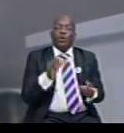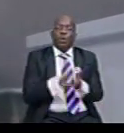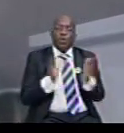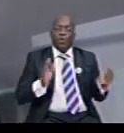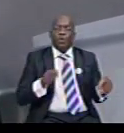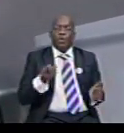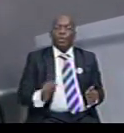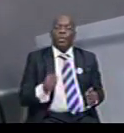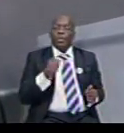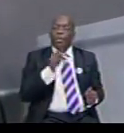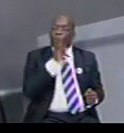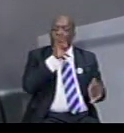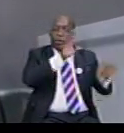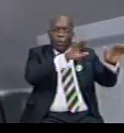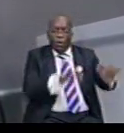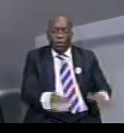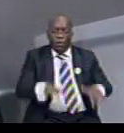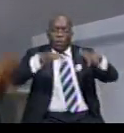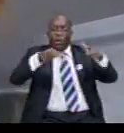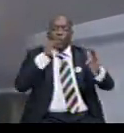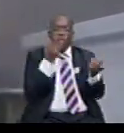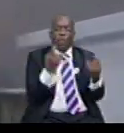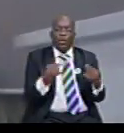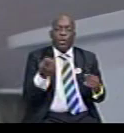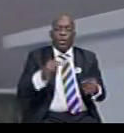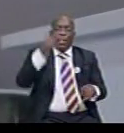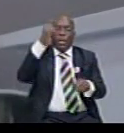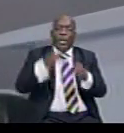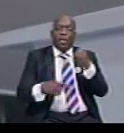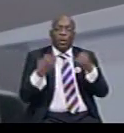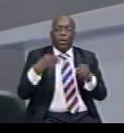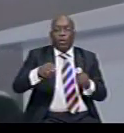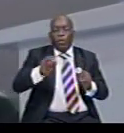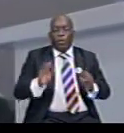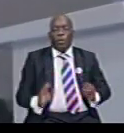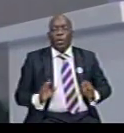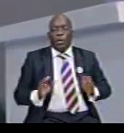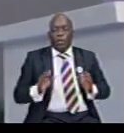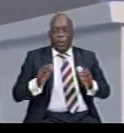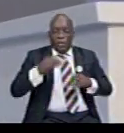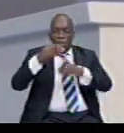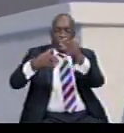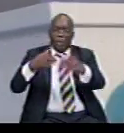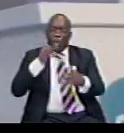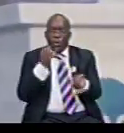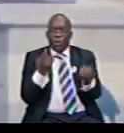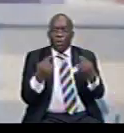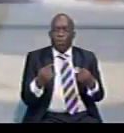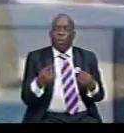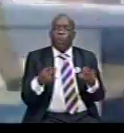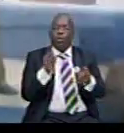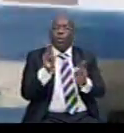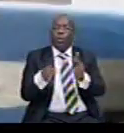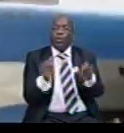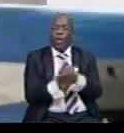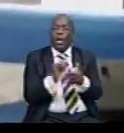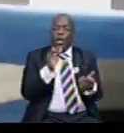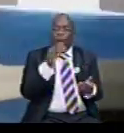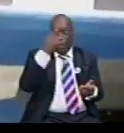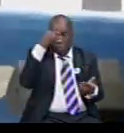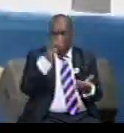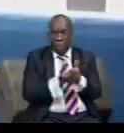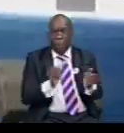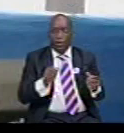of this generation is coming. And only the people that believed that word and they